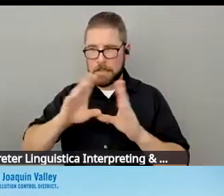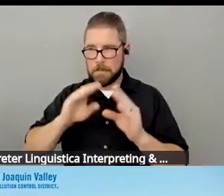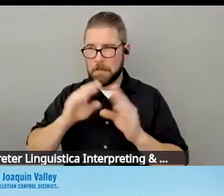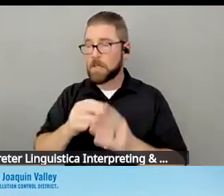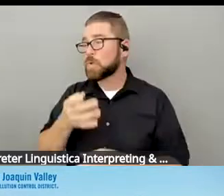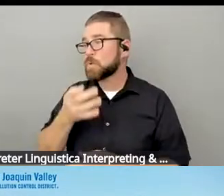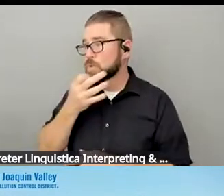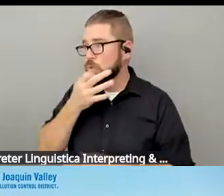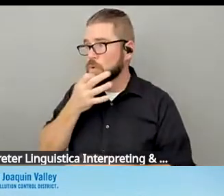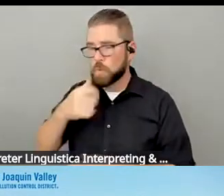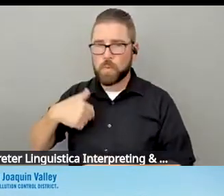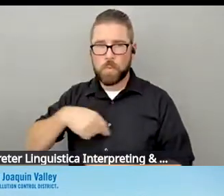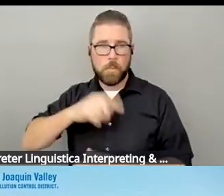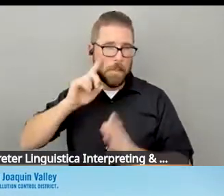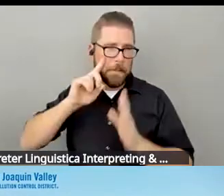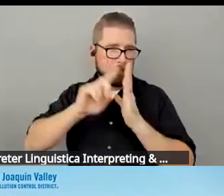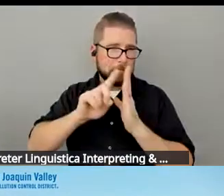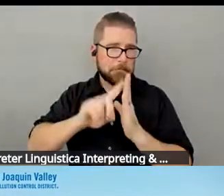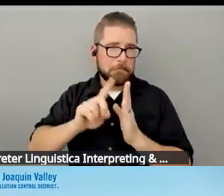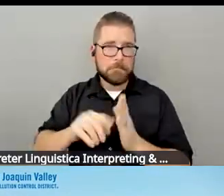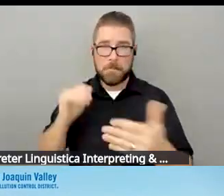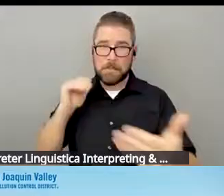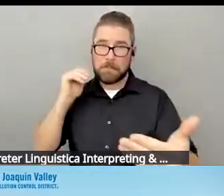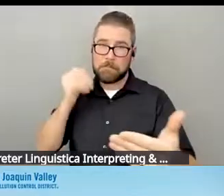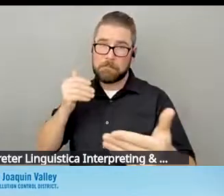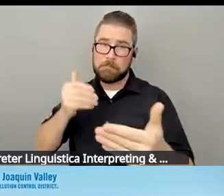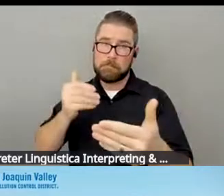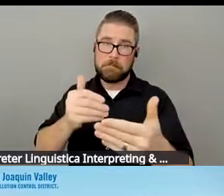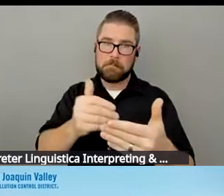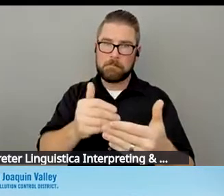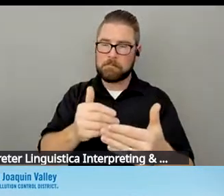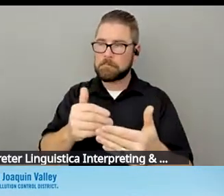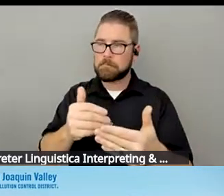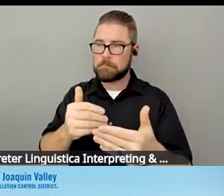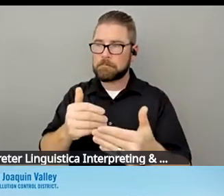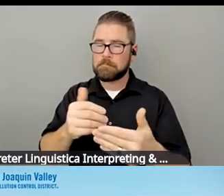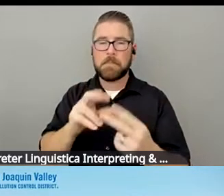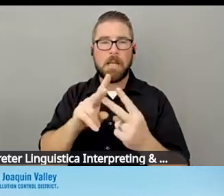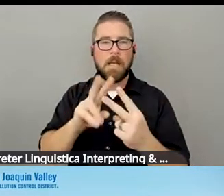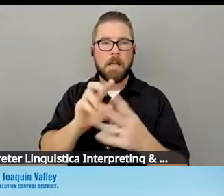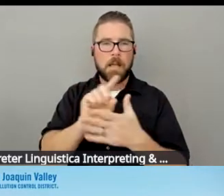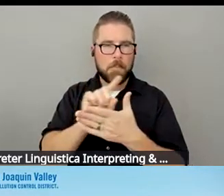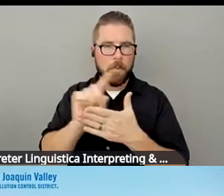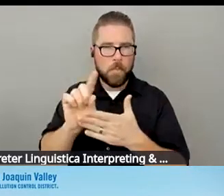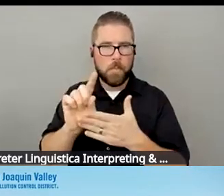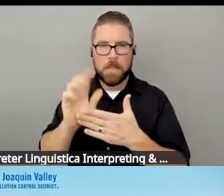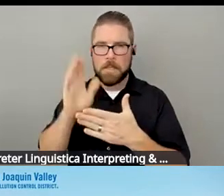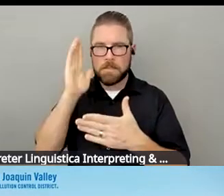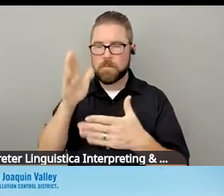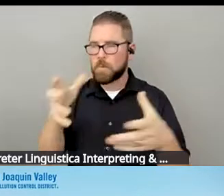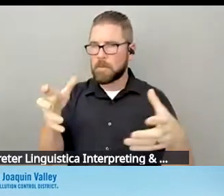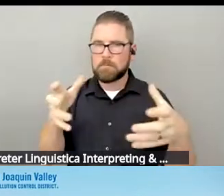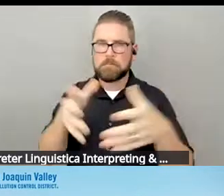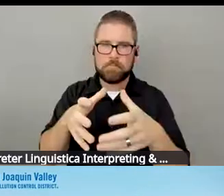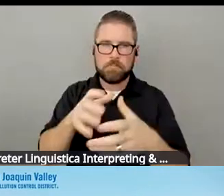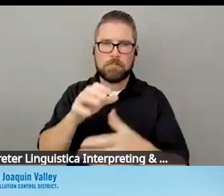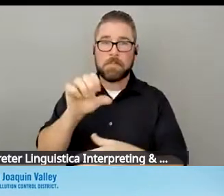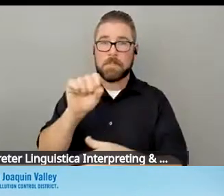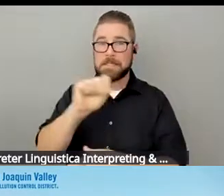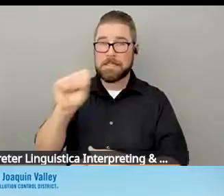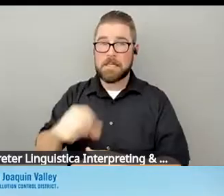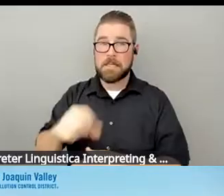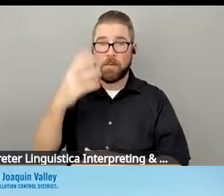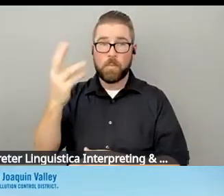As I mentioned, it's coming up, excuse me, in a couple of weeks. The Stockton one will be on Wednesday, June 18th at 5